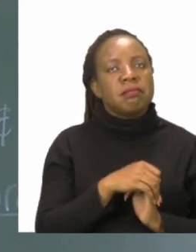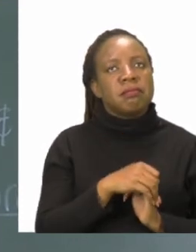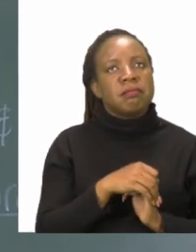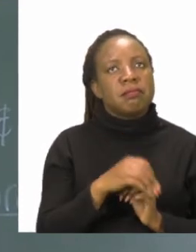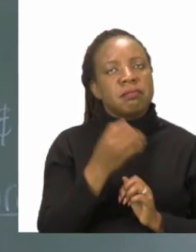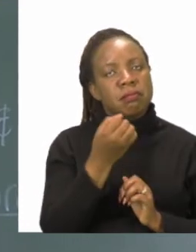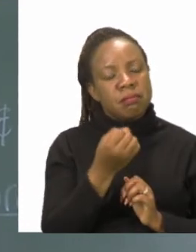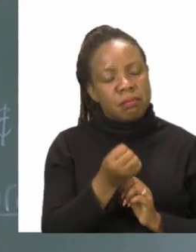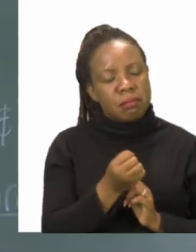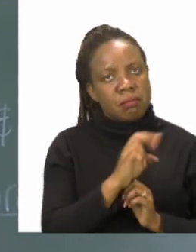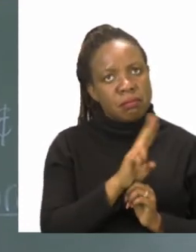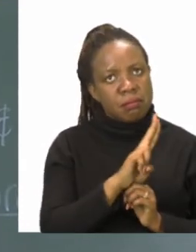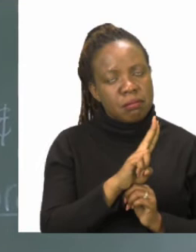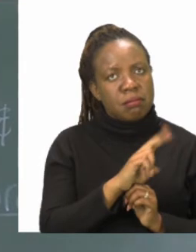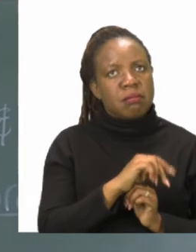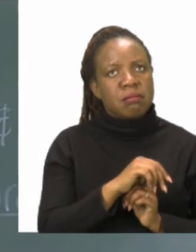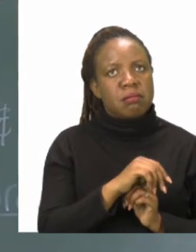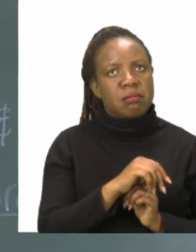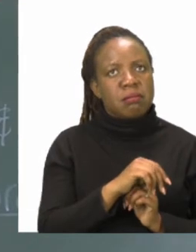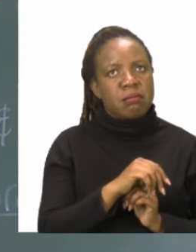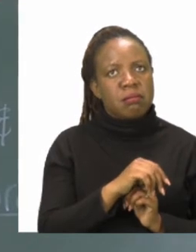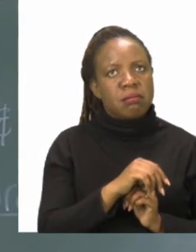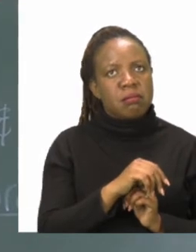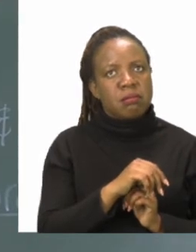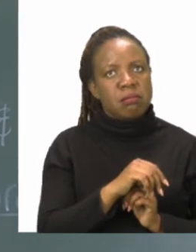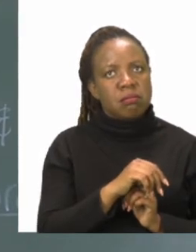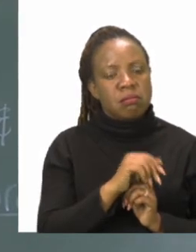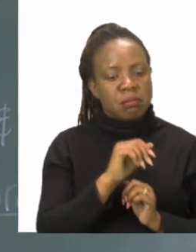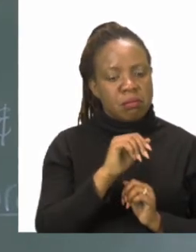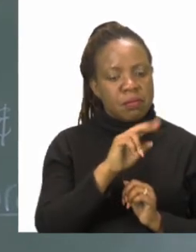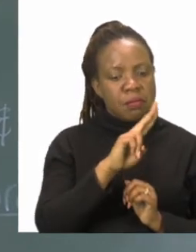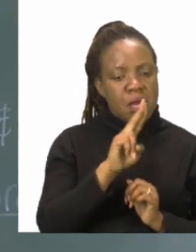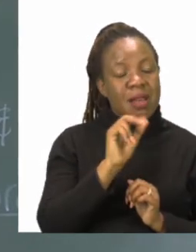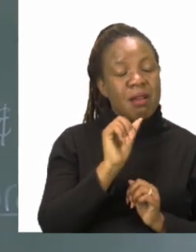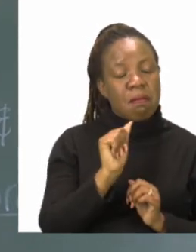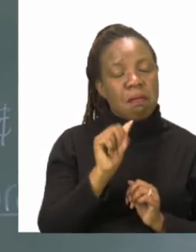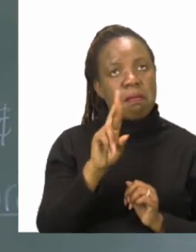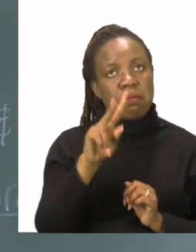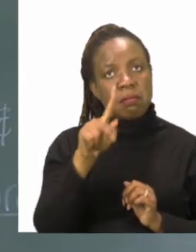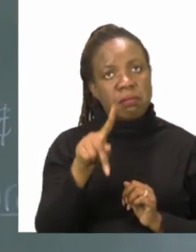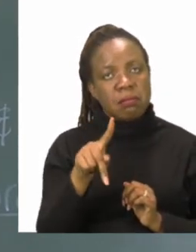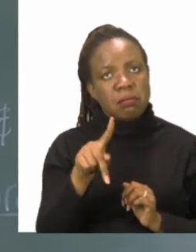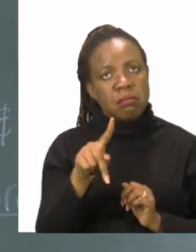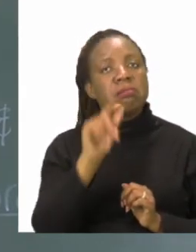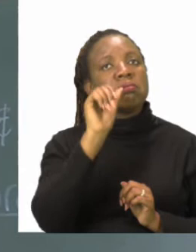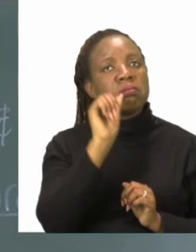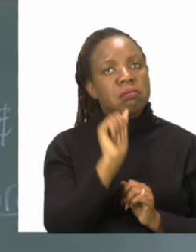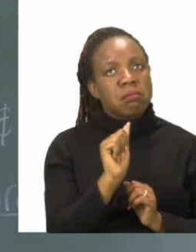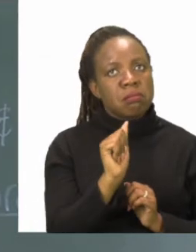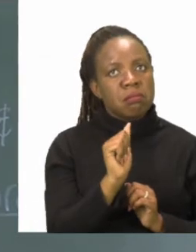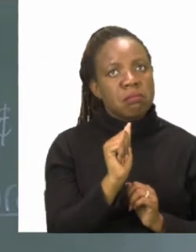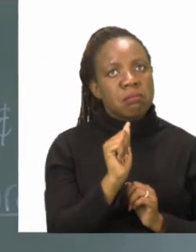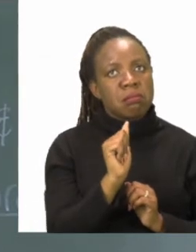letter H. Okay, now let's see. Can we find the second letter of the word, which is an A? Is there